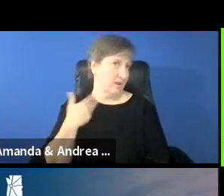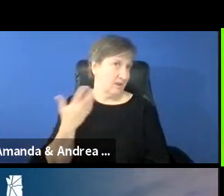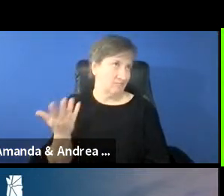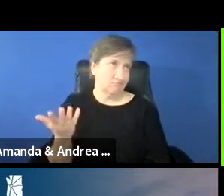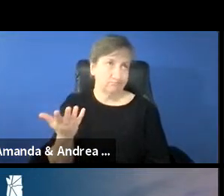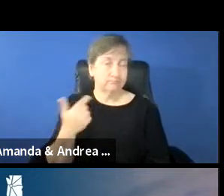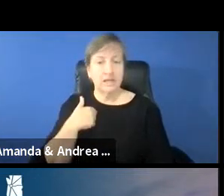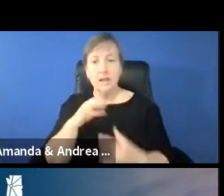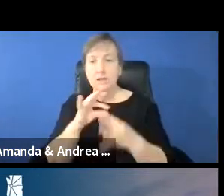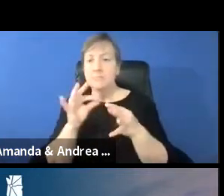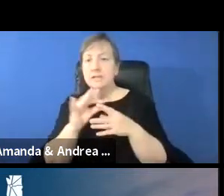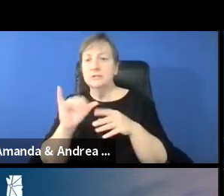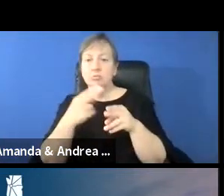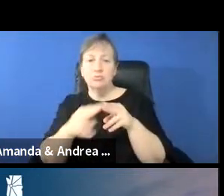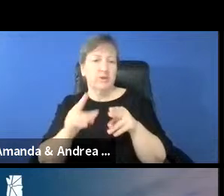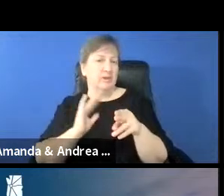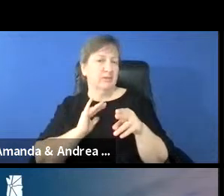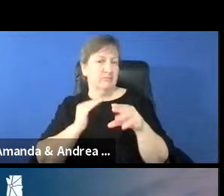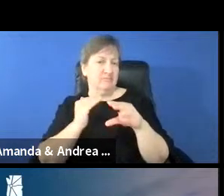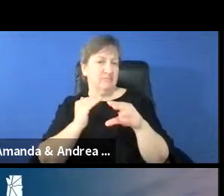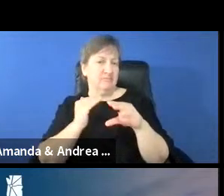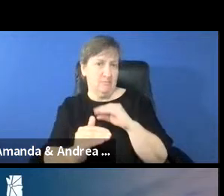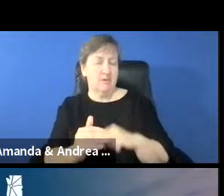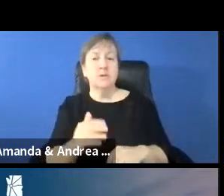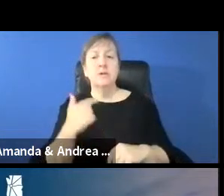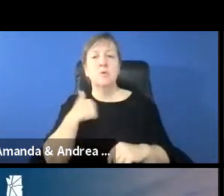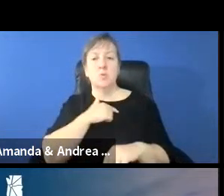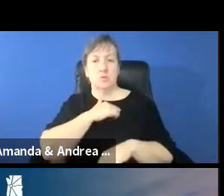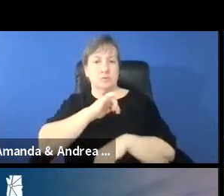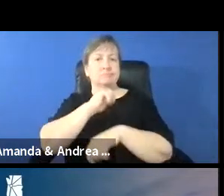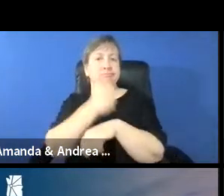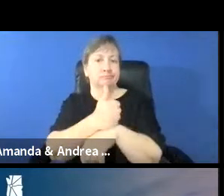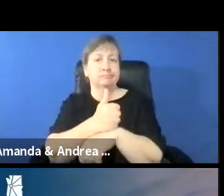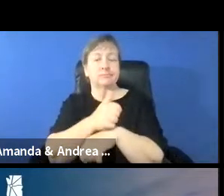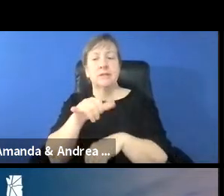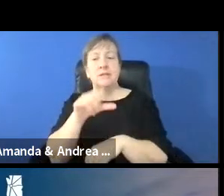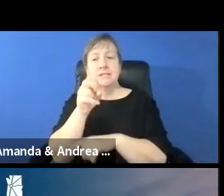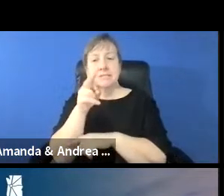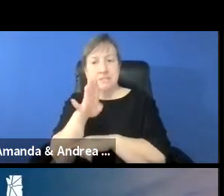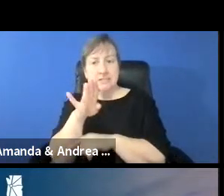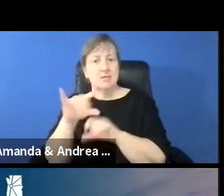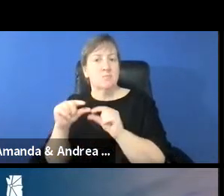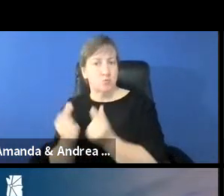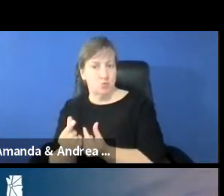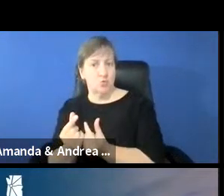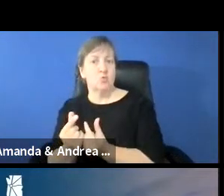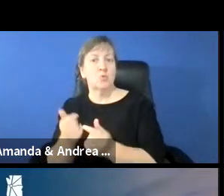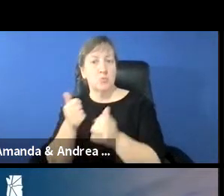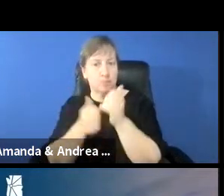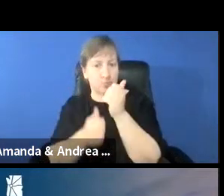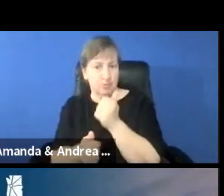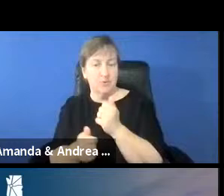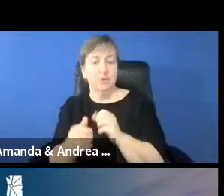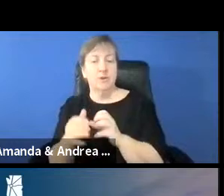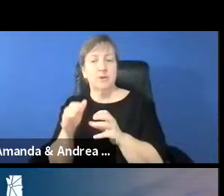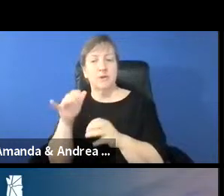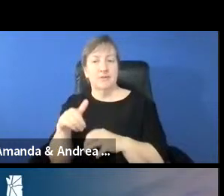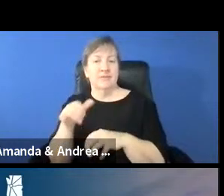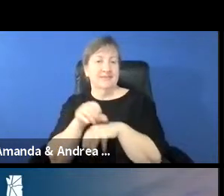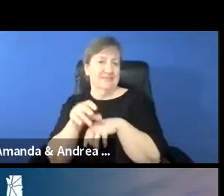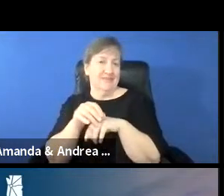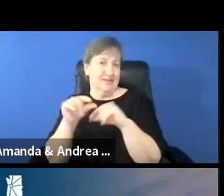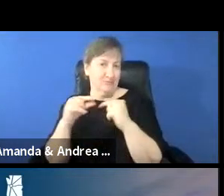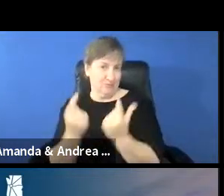this briefly in an email. We formed the subgroup of this advisory